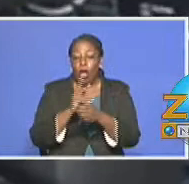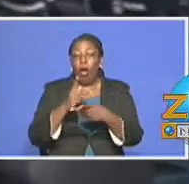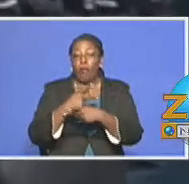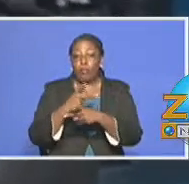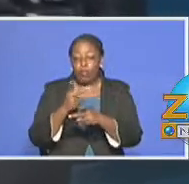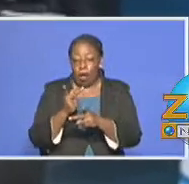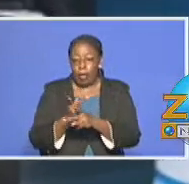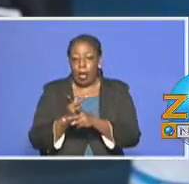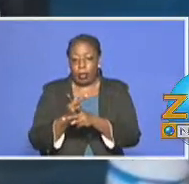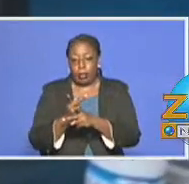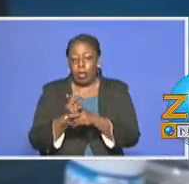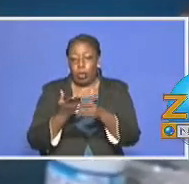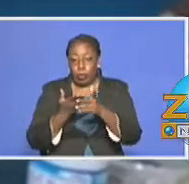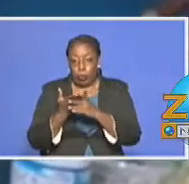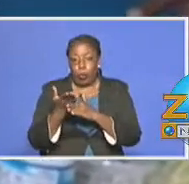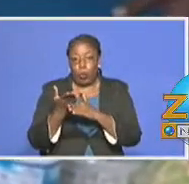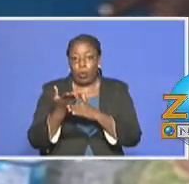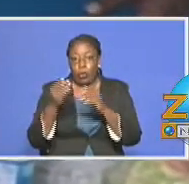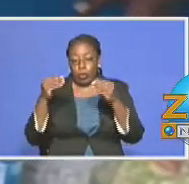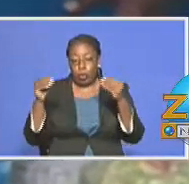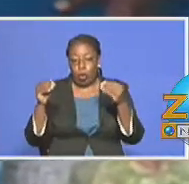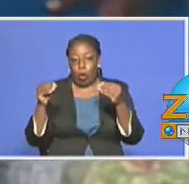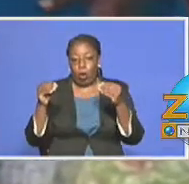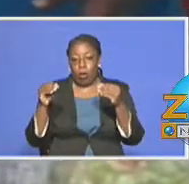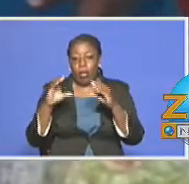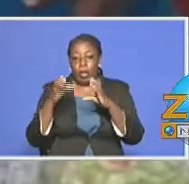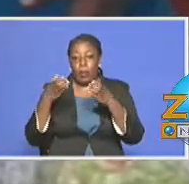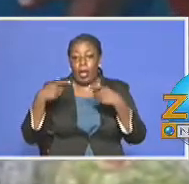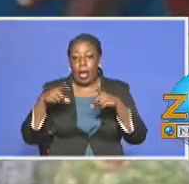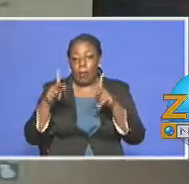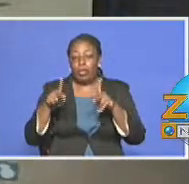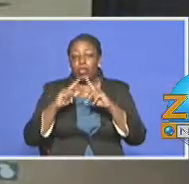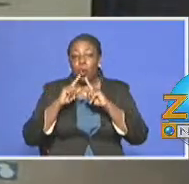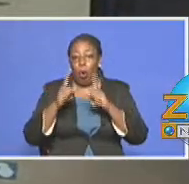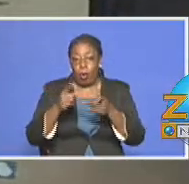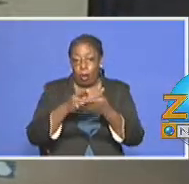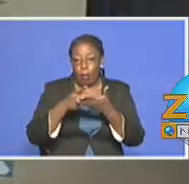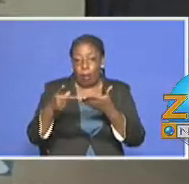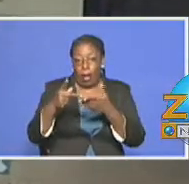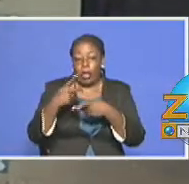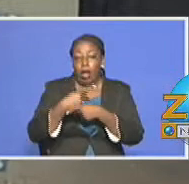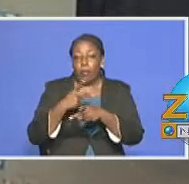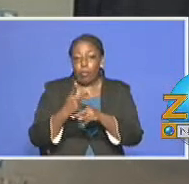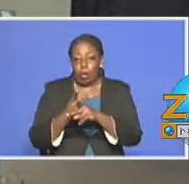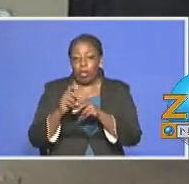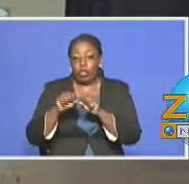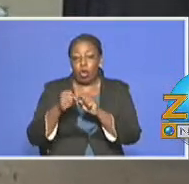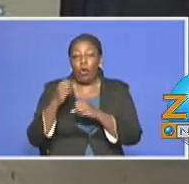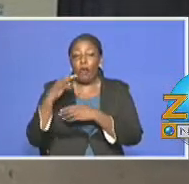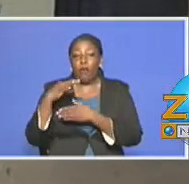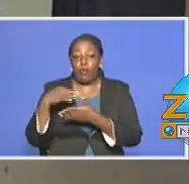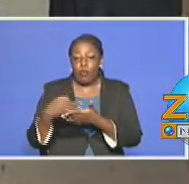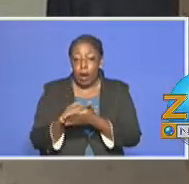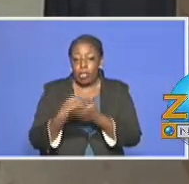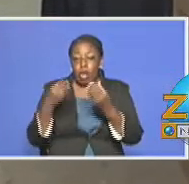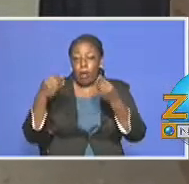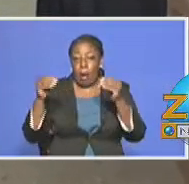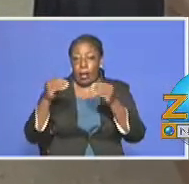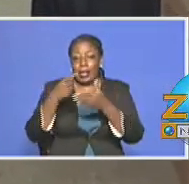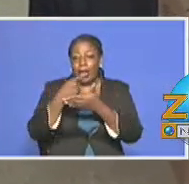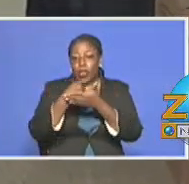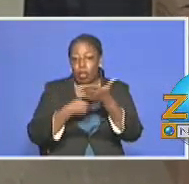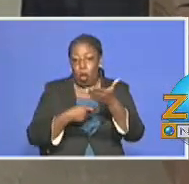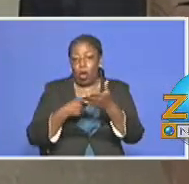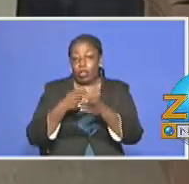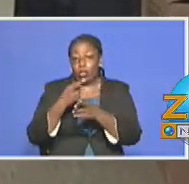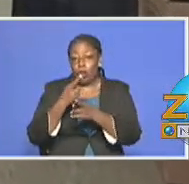to Solomon's Superstore, the company will allow customers to order and purchase products sold at Fresh Market and Cost Right for